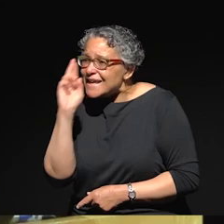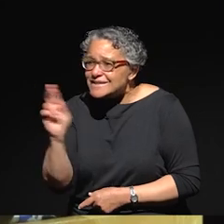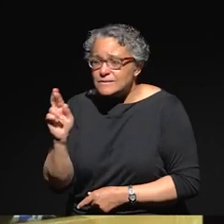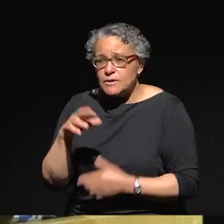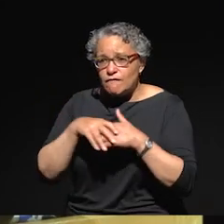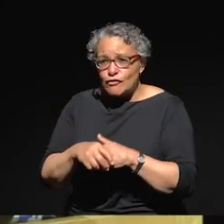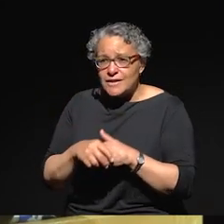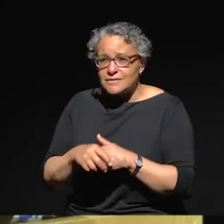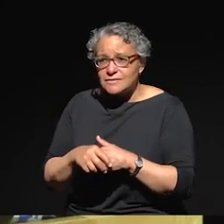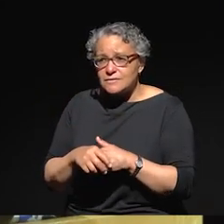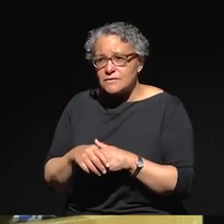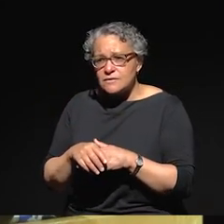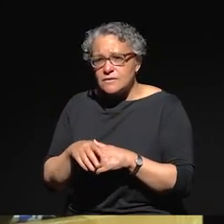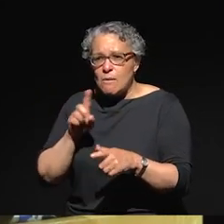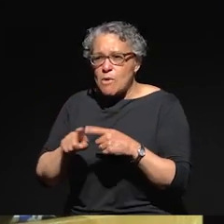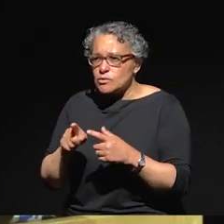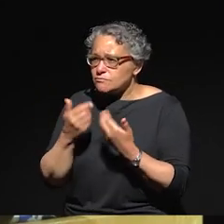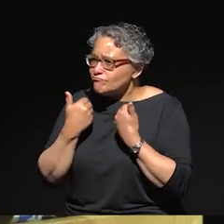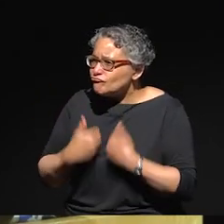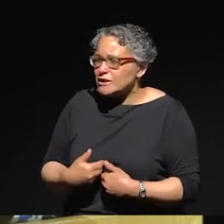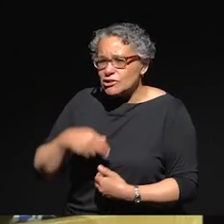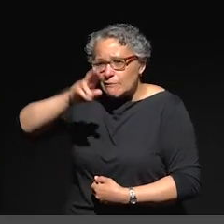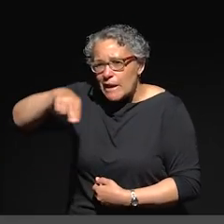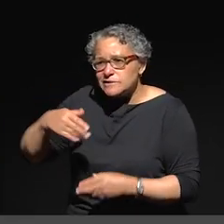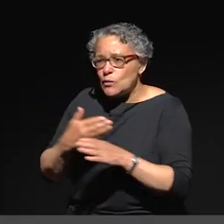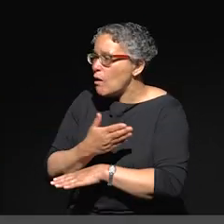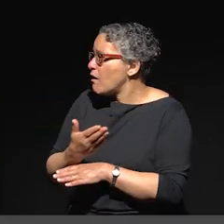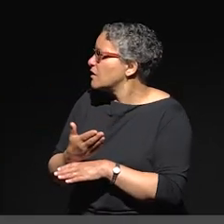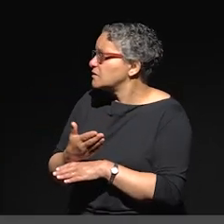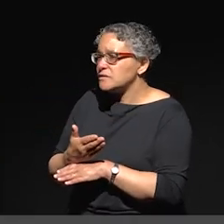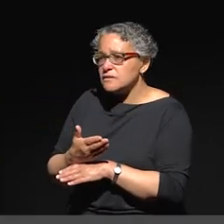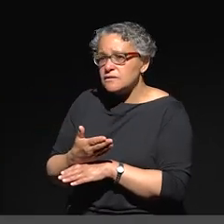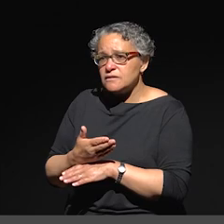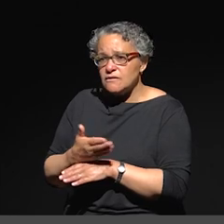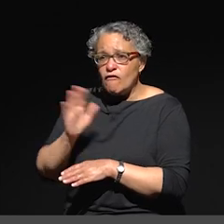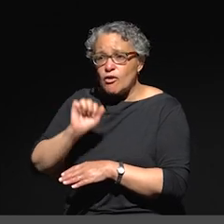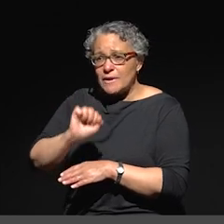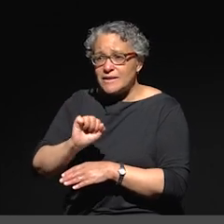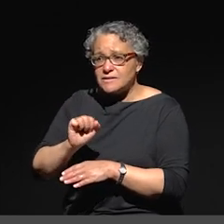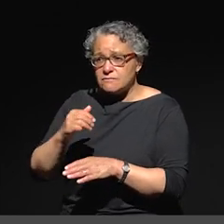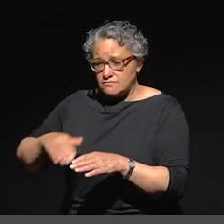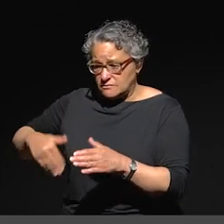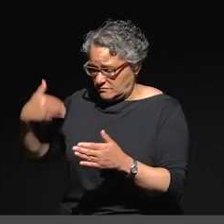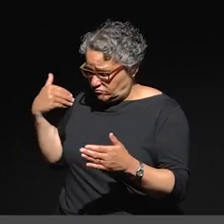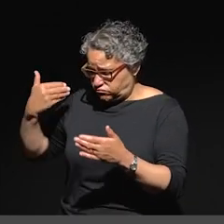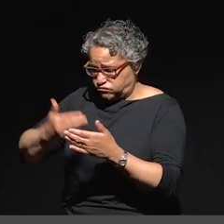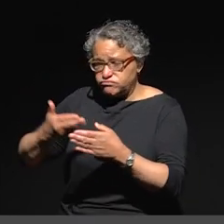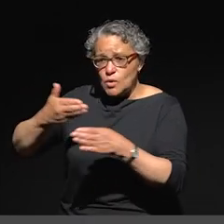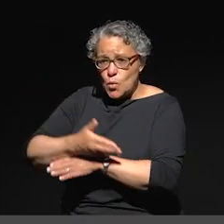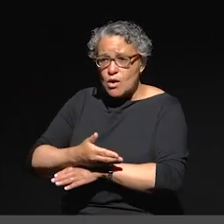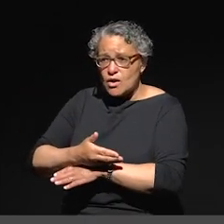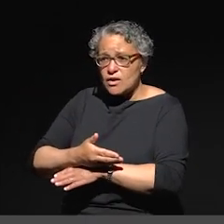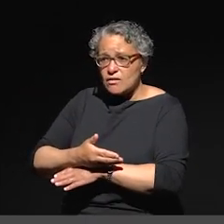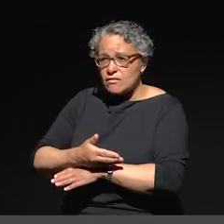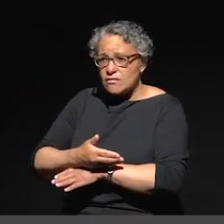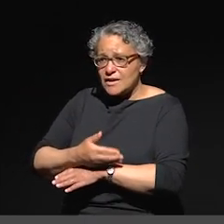most lushly painted works of his whole career. I mean, these last ones. He put in all his energies because it was things he was